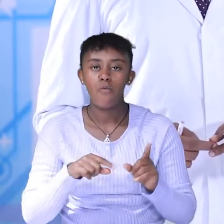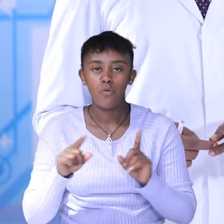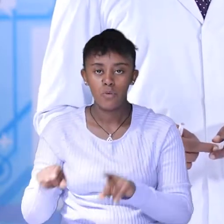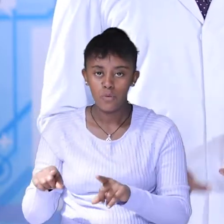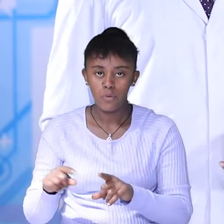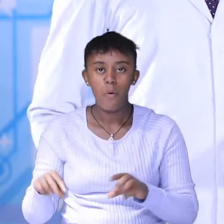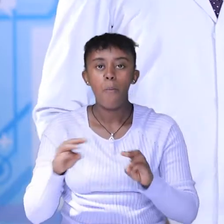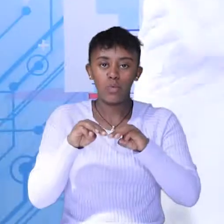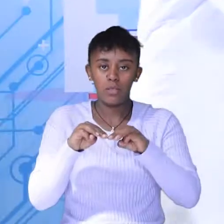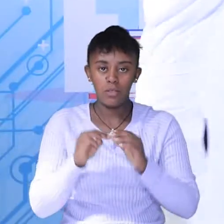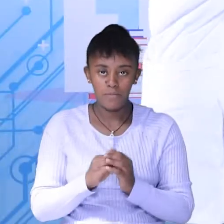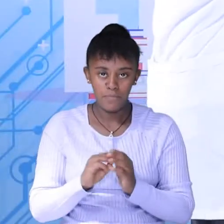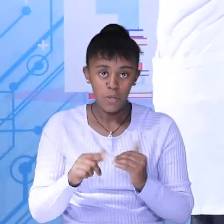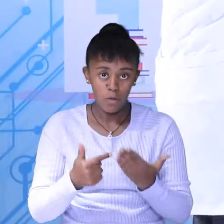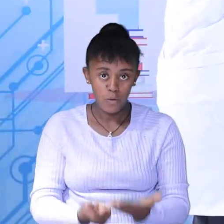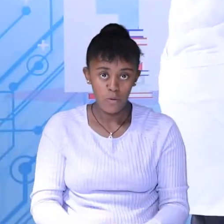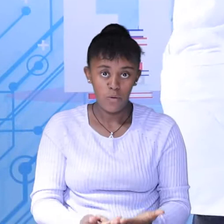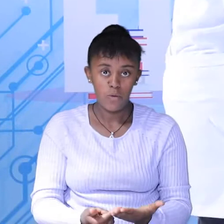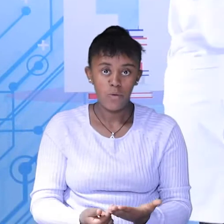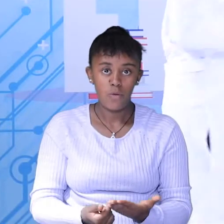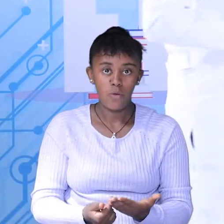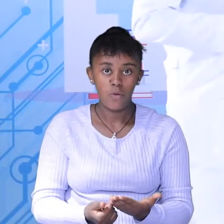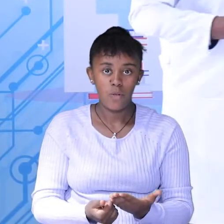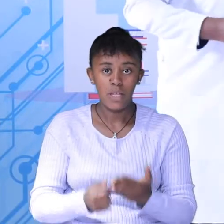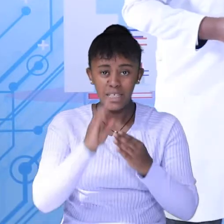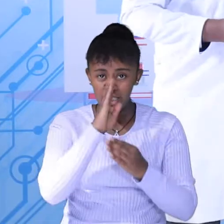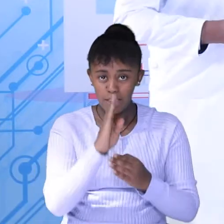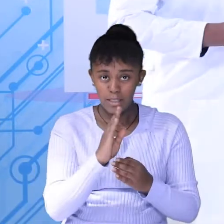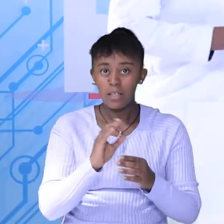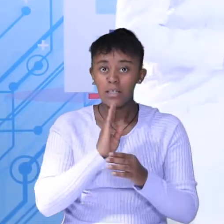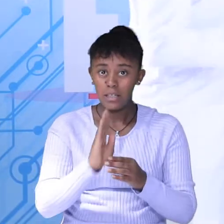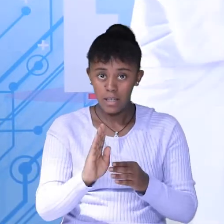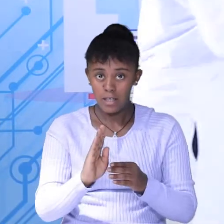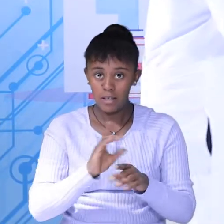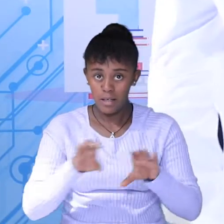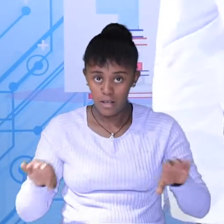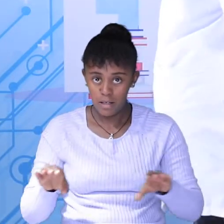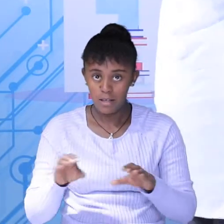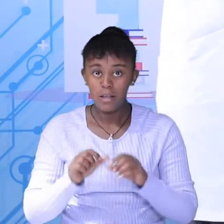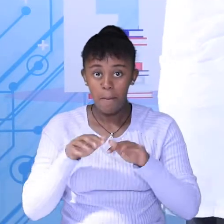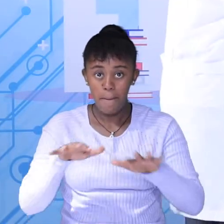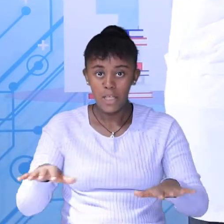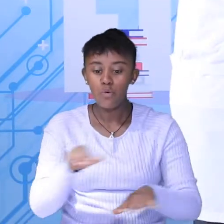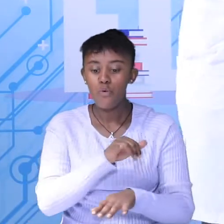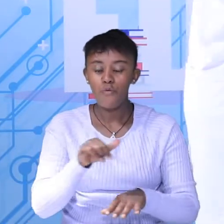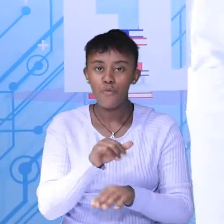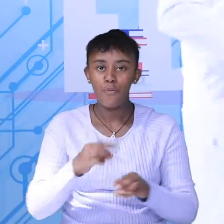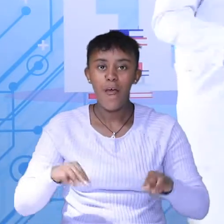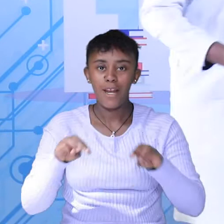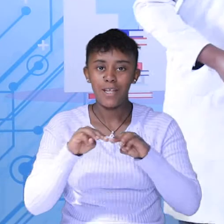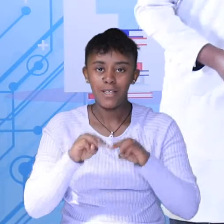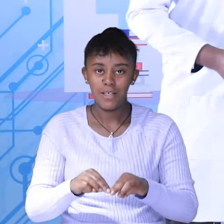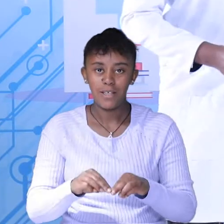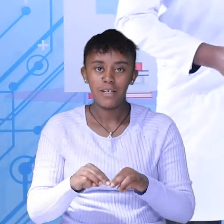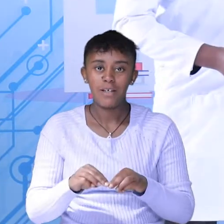the magnitude. So whenever a straight current carrying conductor is immersed into a uniform magnetic field, it's possible